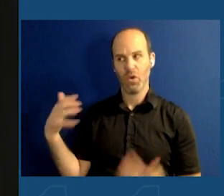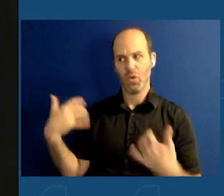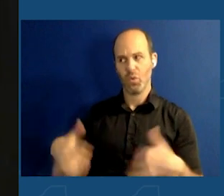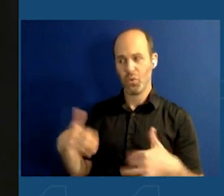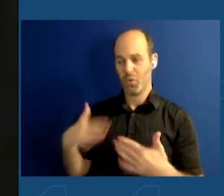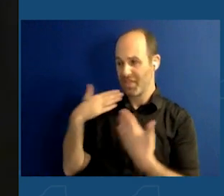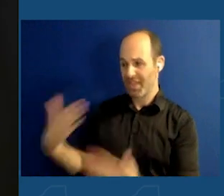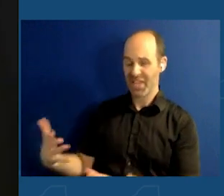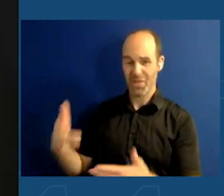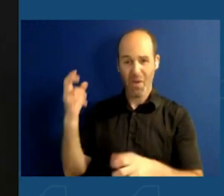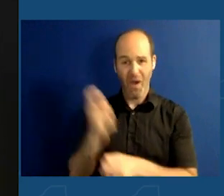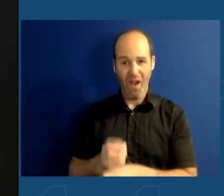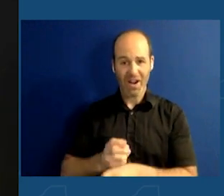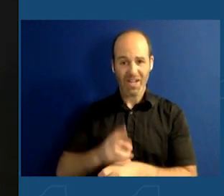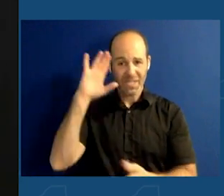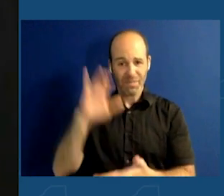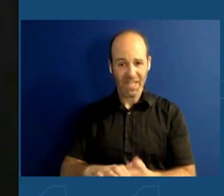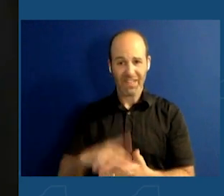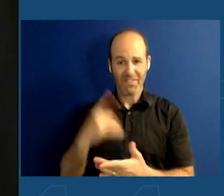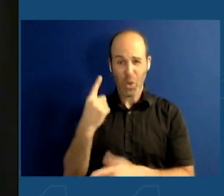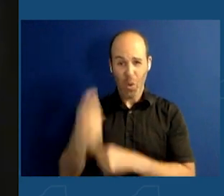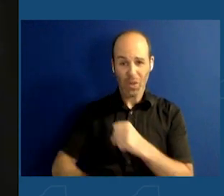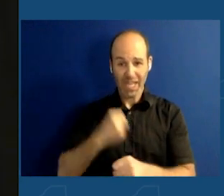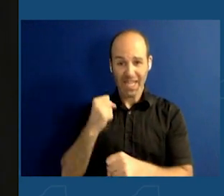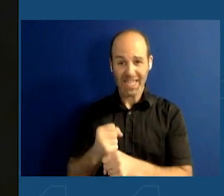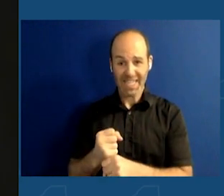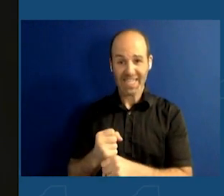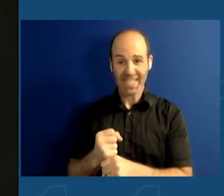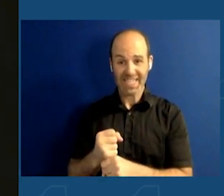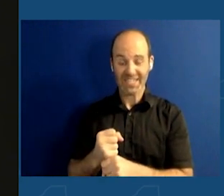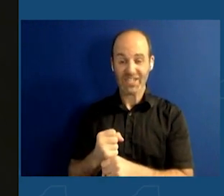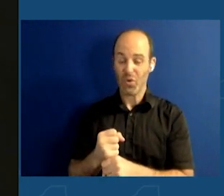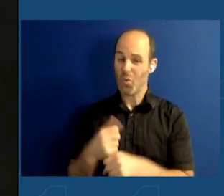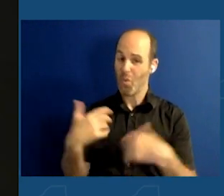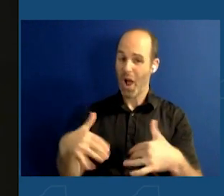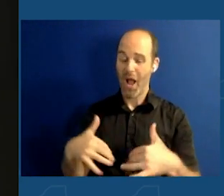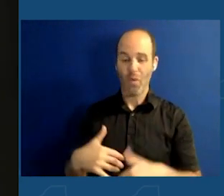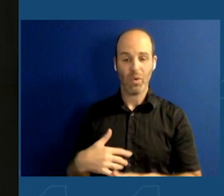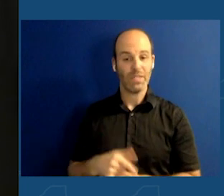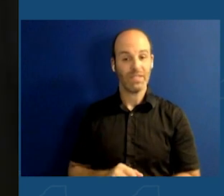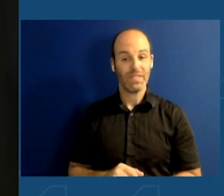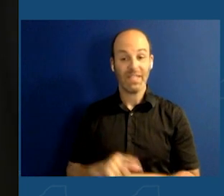you say that as governor, signing as governor. The team was for many